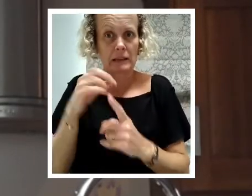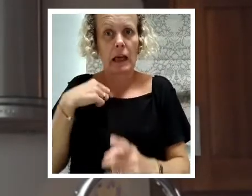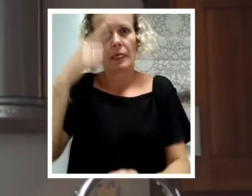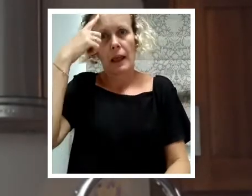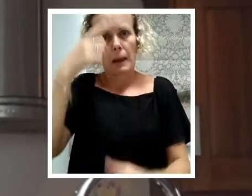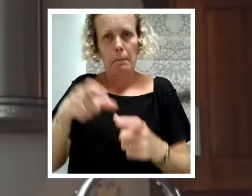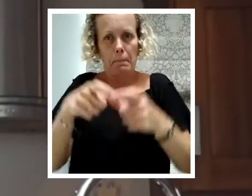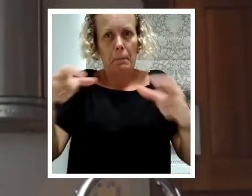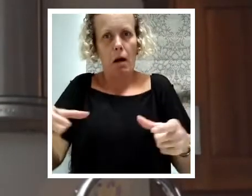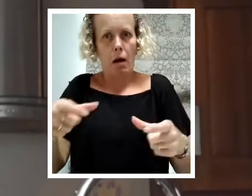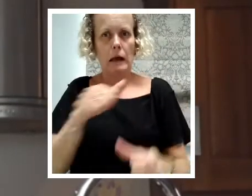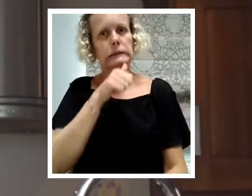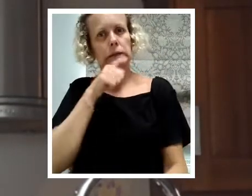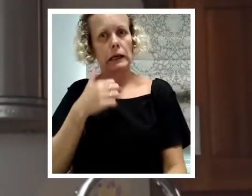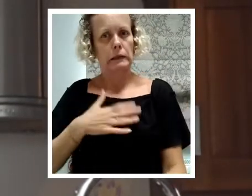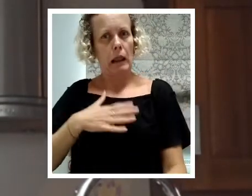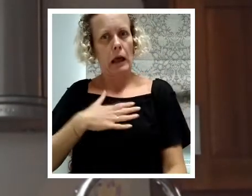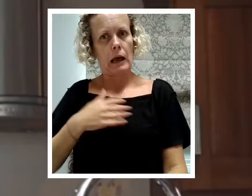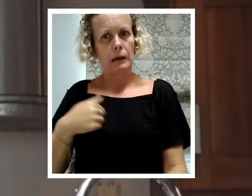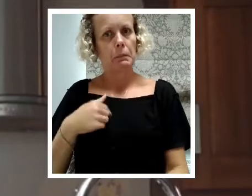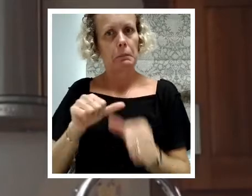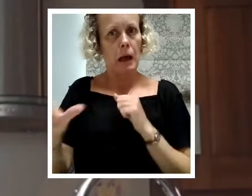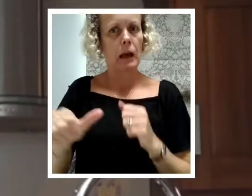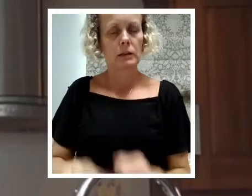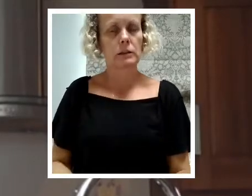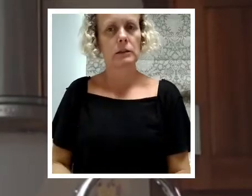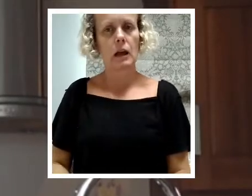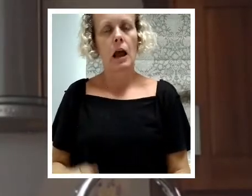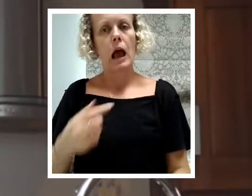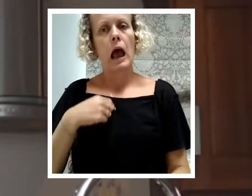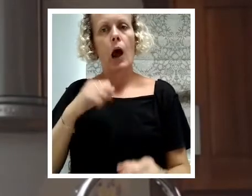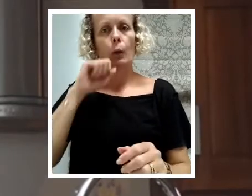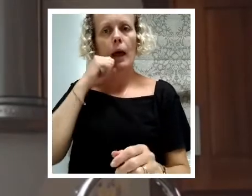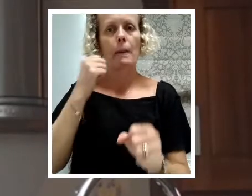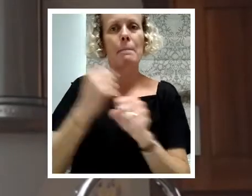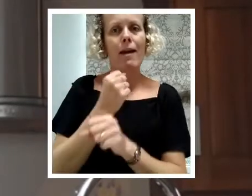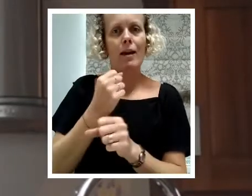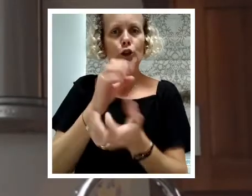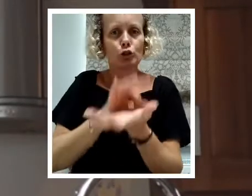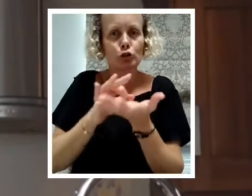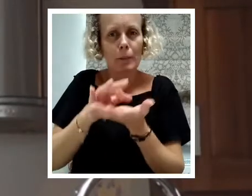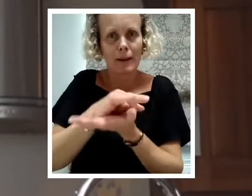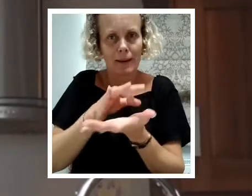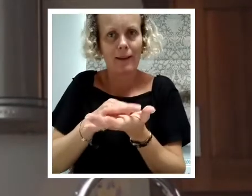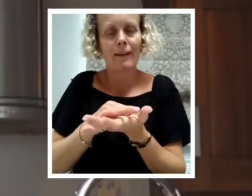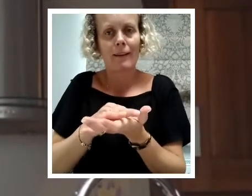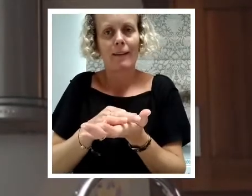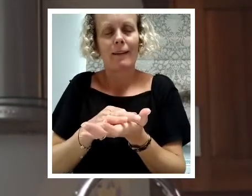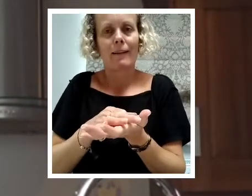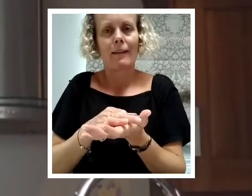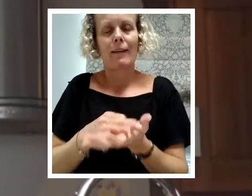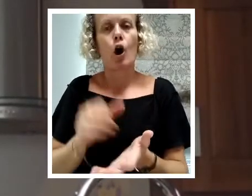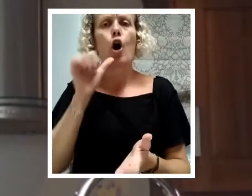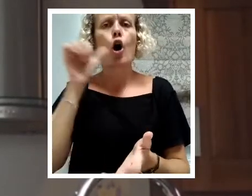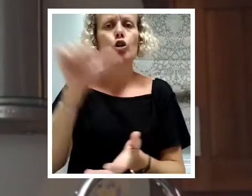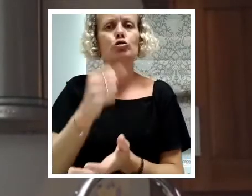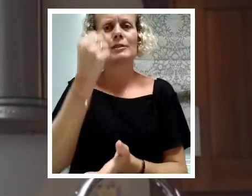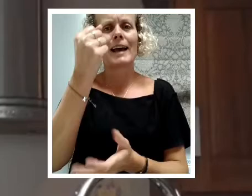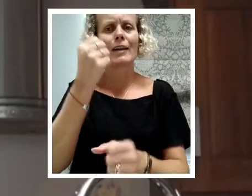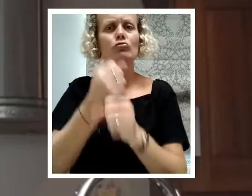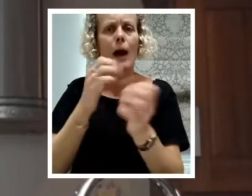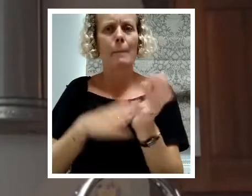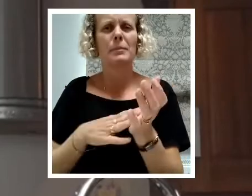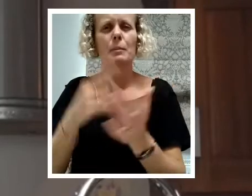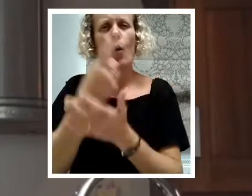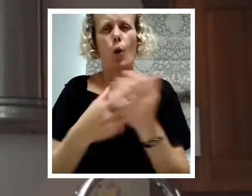much nicer. So what I'm going to do is, to make them a bit more chippy, I've cubed half of the chocolate. There's 110 grams,